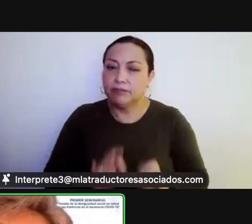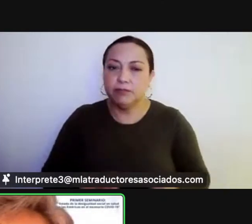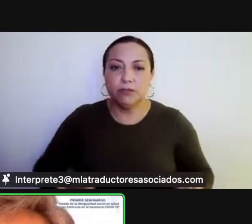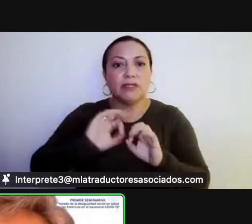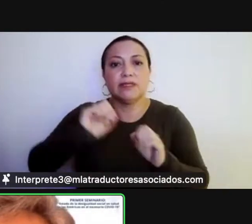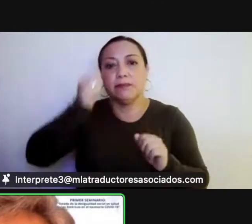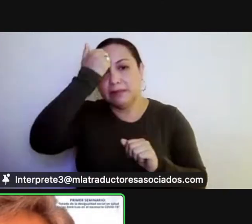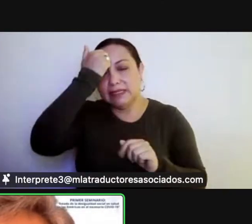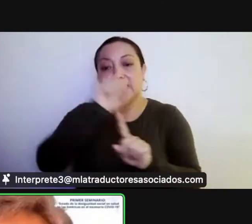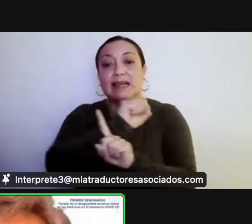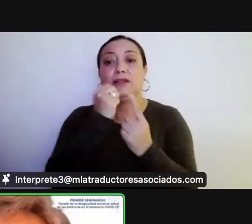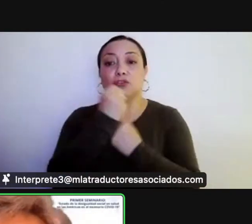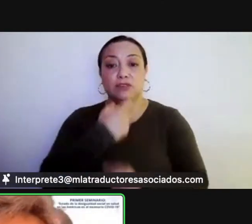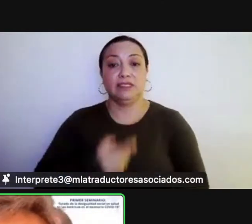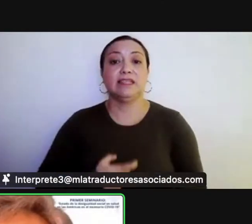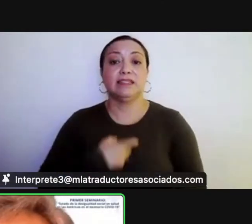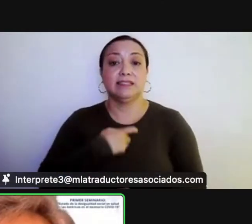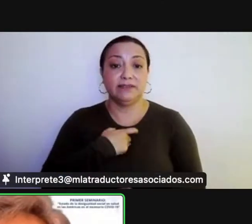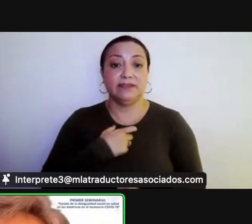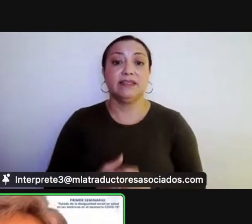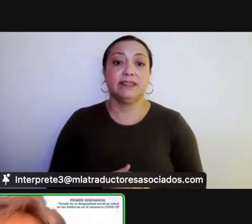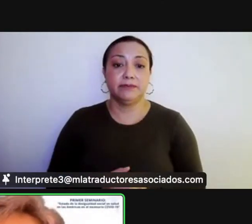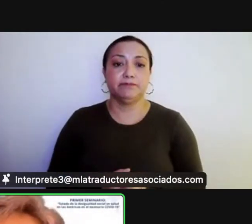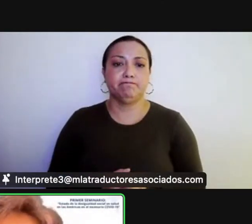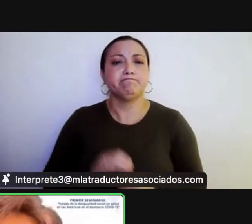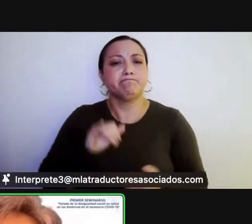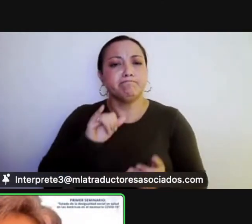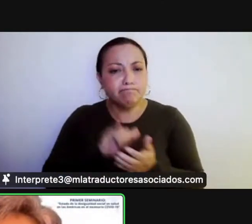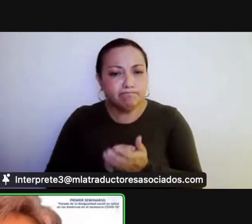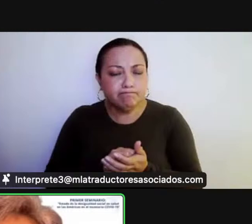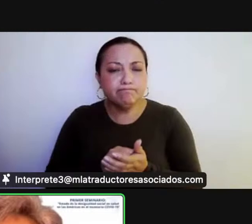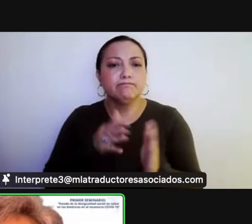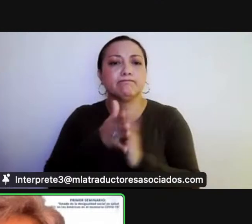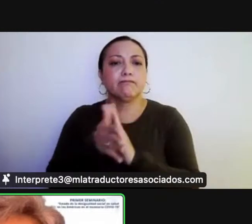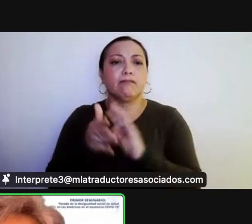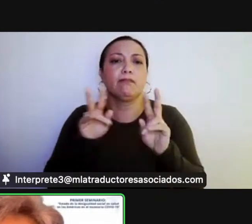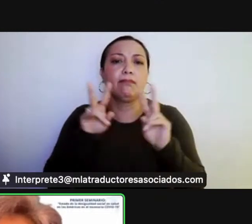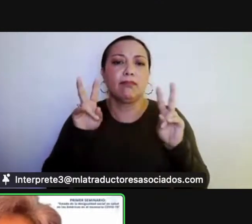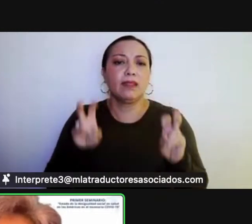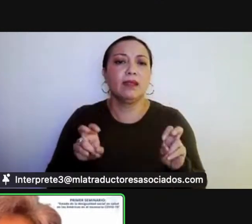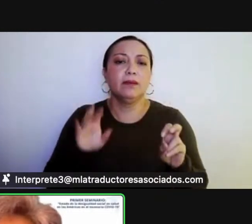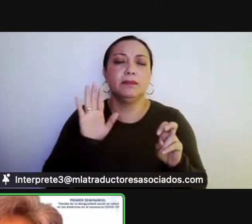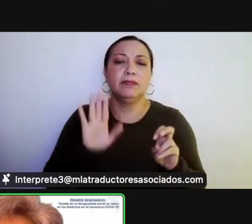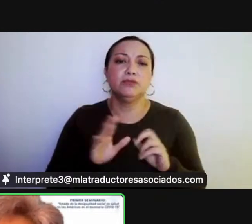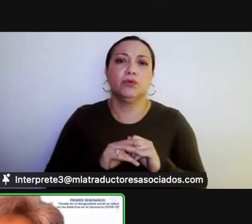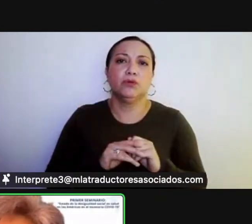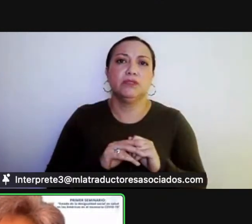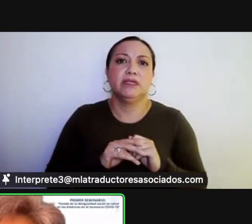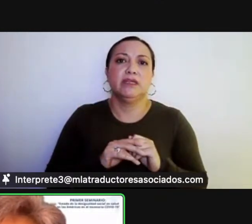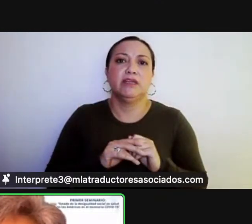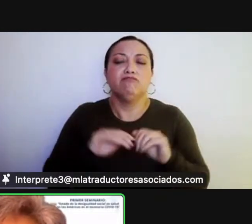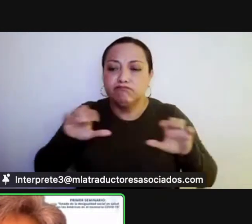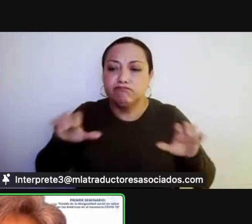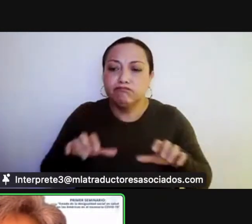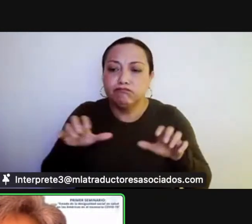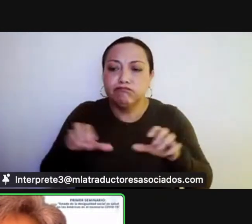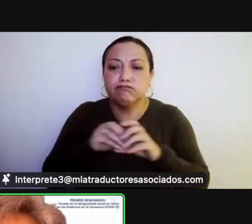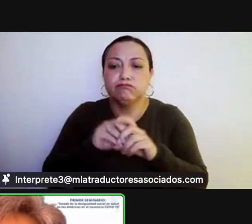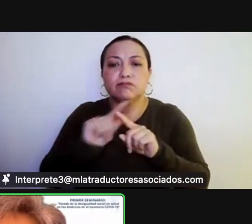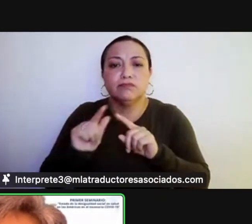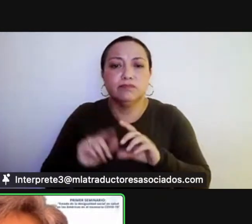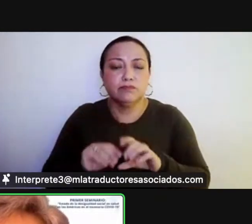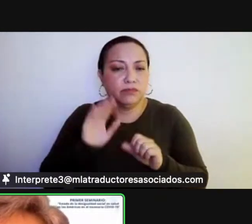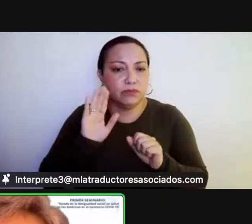this role, important role of civil society in terms of the activities